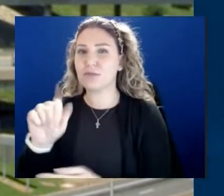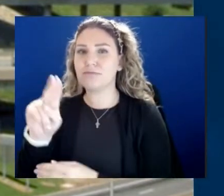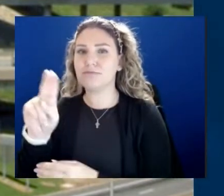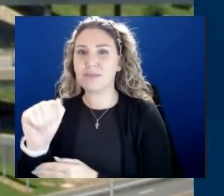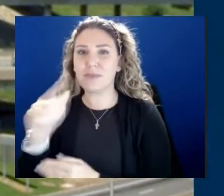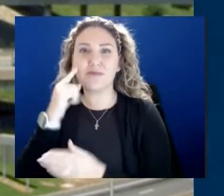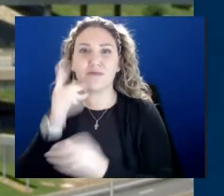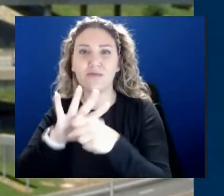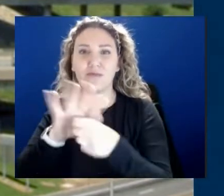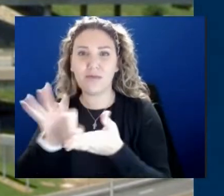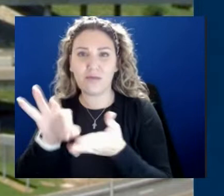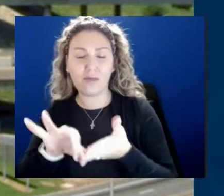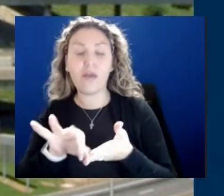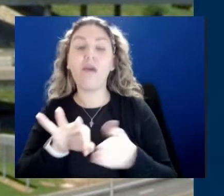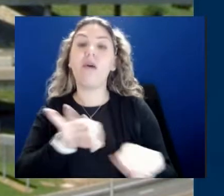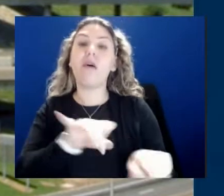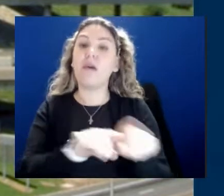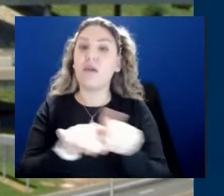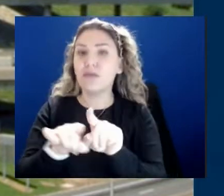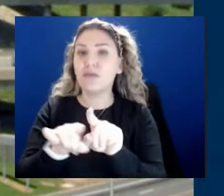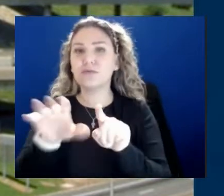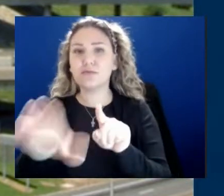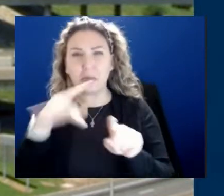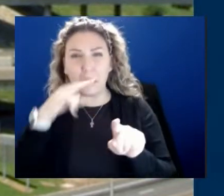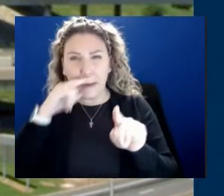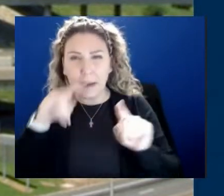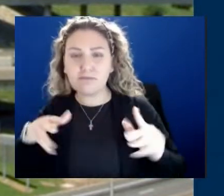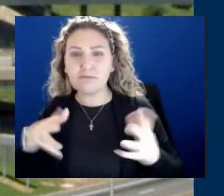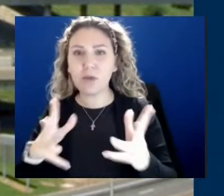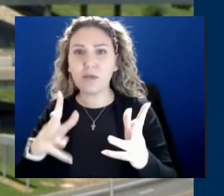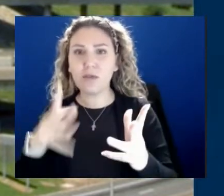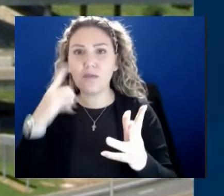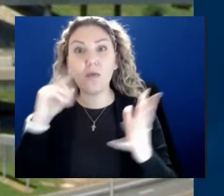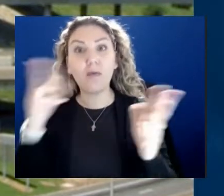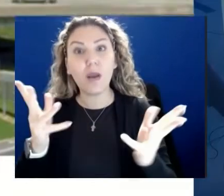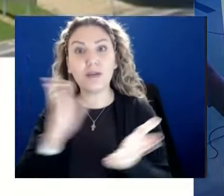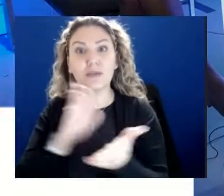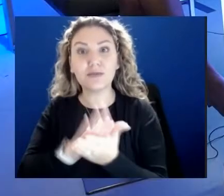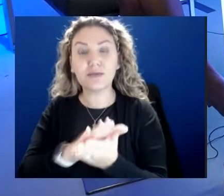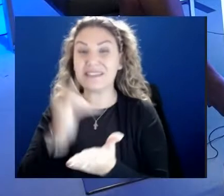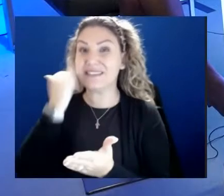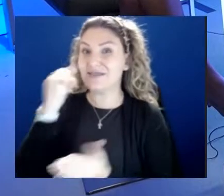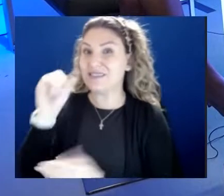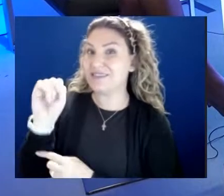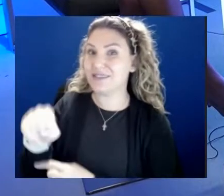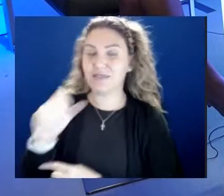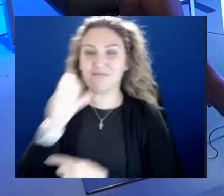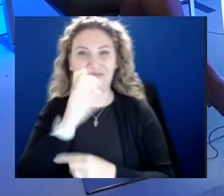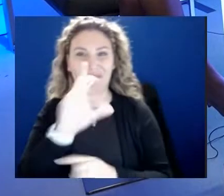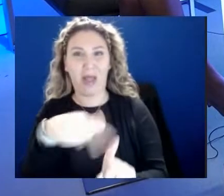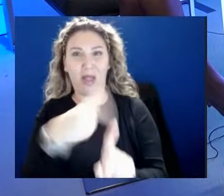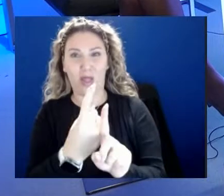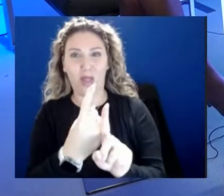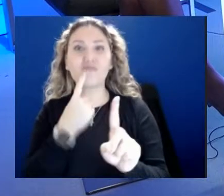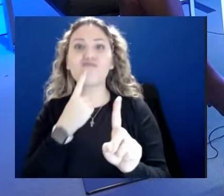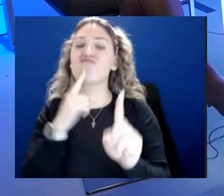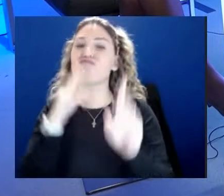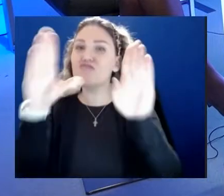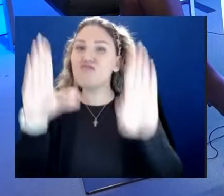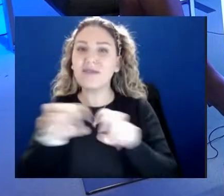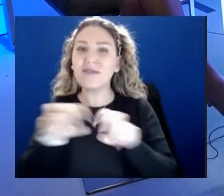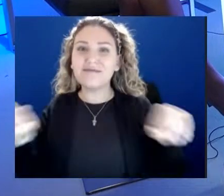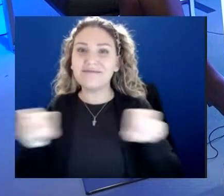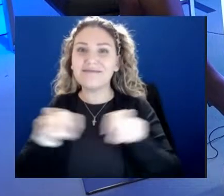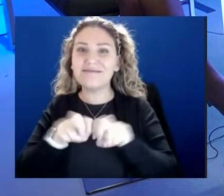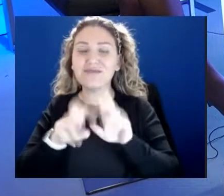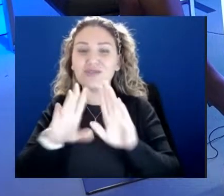kids anxious about school? If so, they are not alone. We have a great panel of experts today. Child psychologist Dr. Danielle Johnson